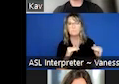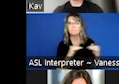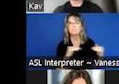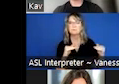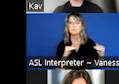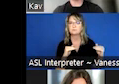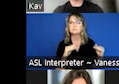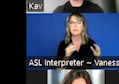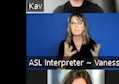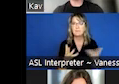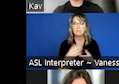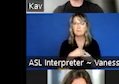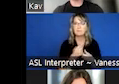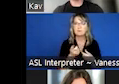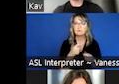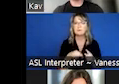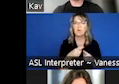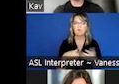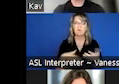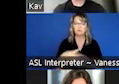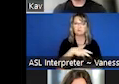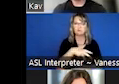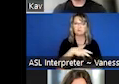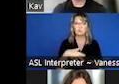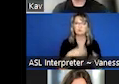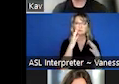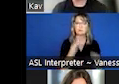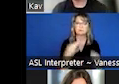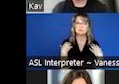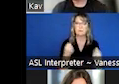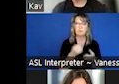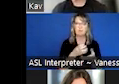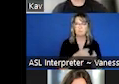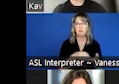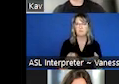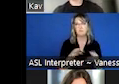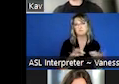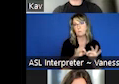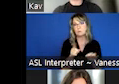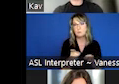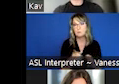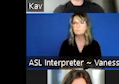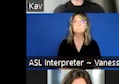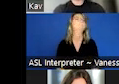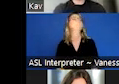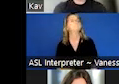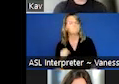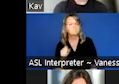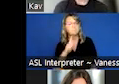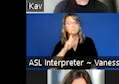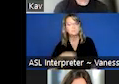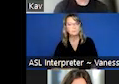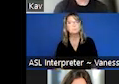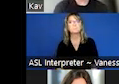in a little bit about the social determinants of health component that was vital to you? Yeah, absolutely. So